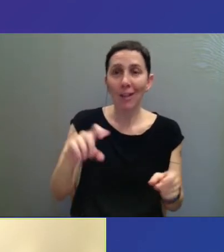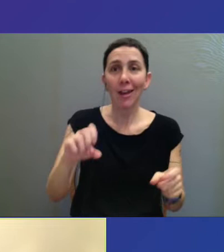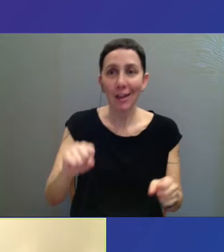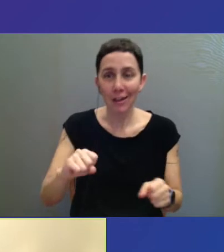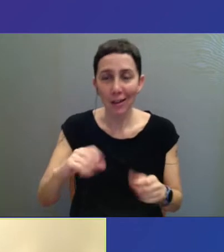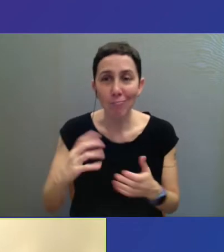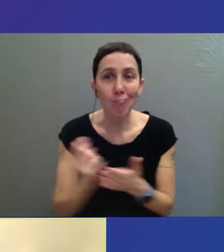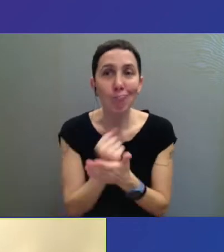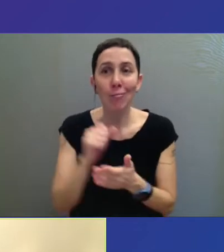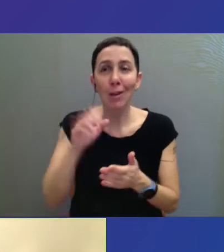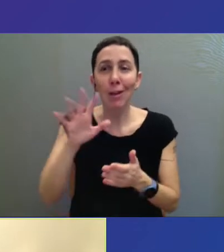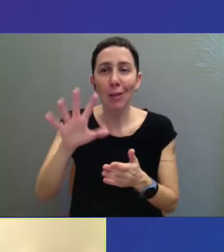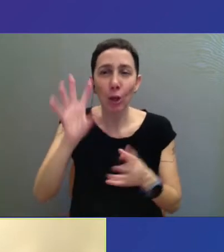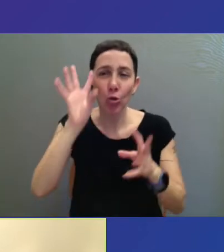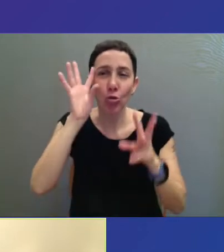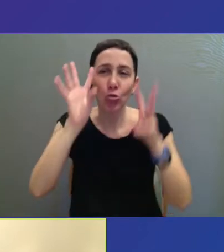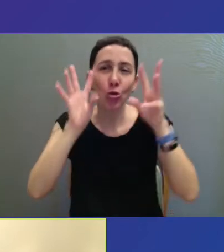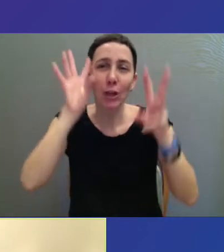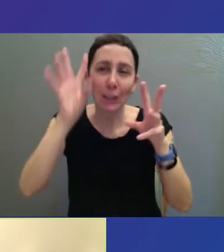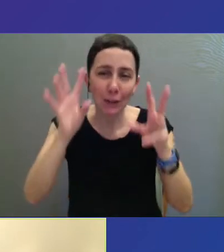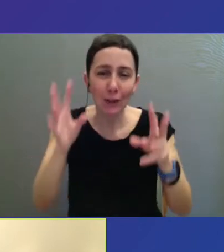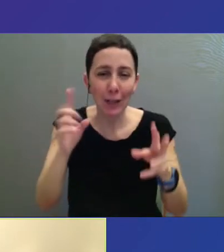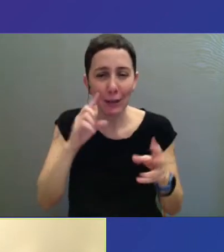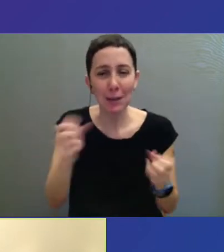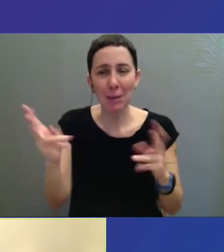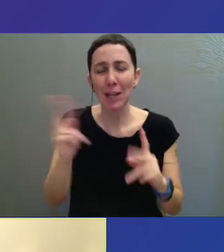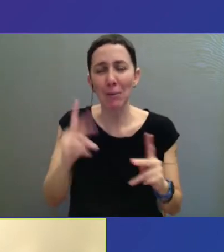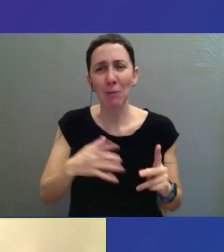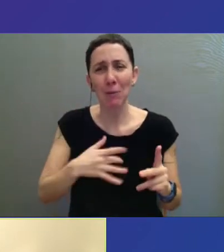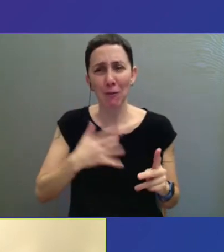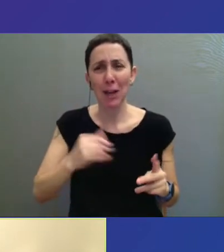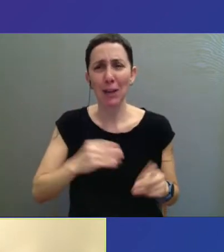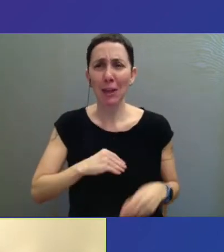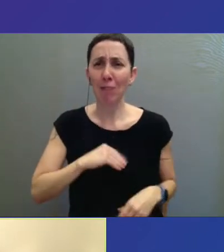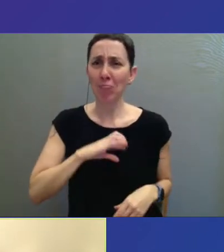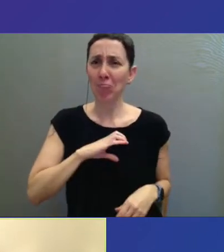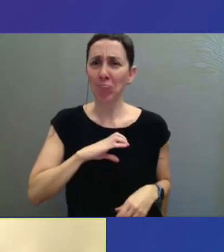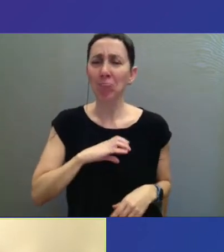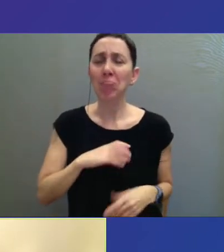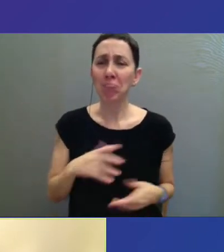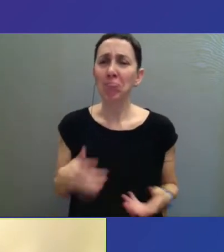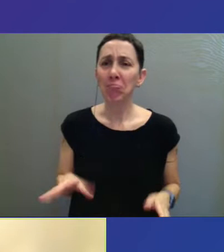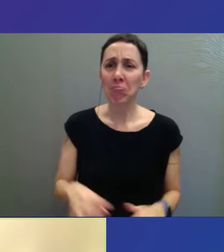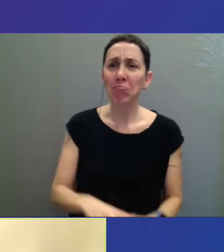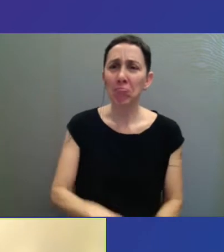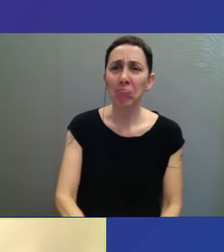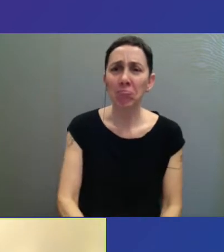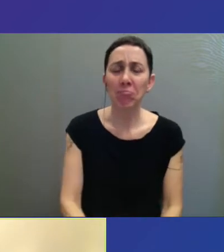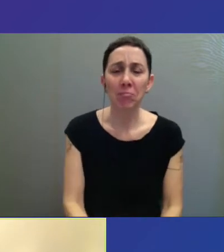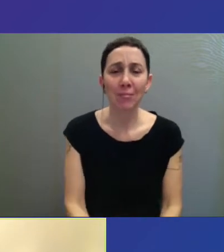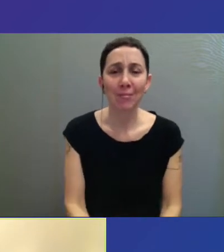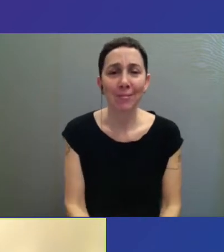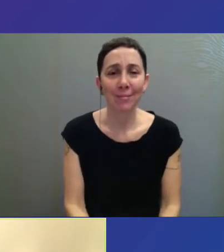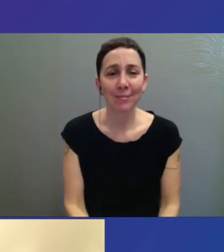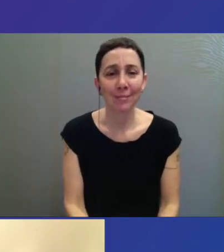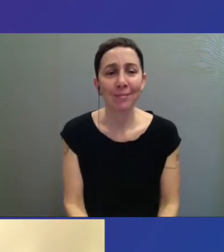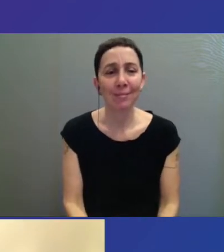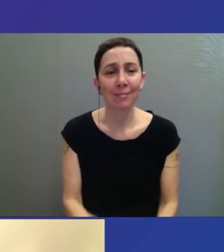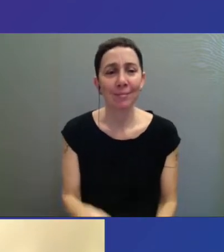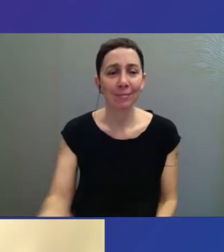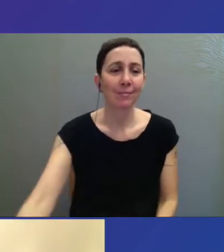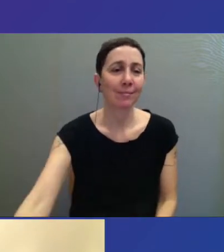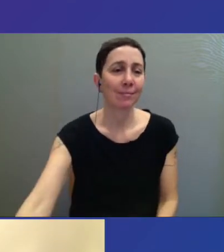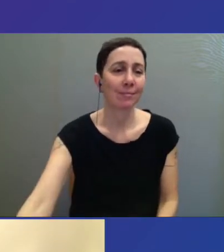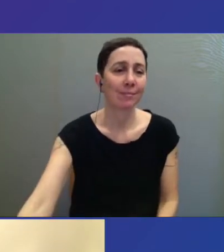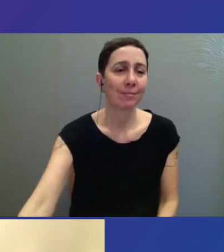like really fulfilling for a lot of people, I think. Stacie out. Yes,